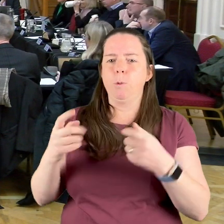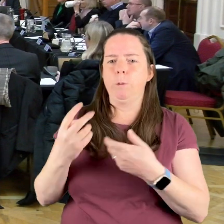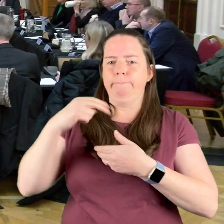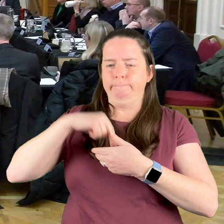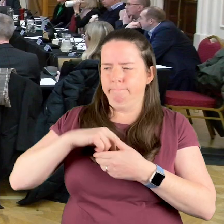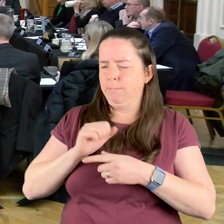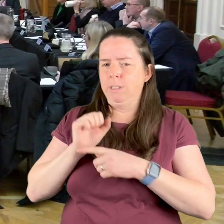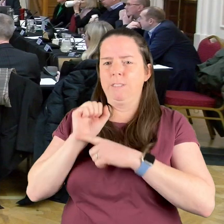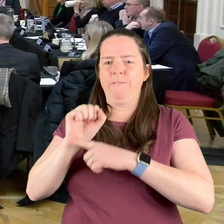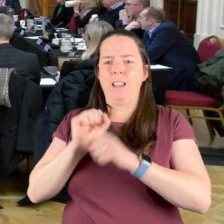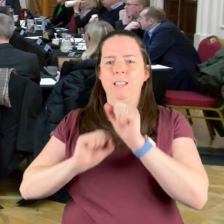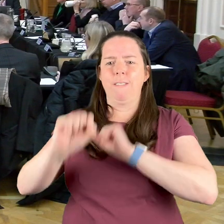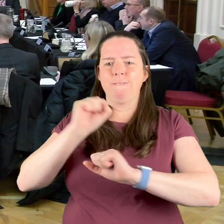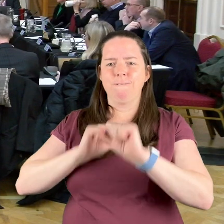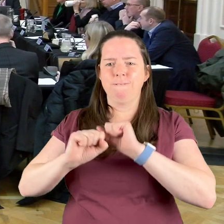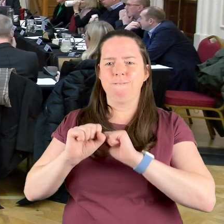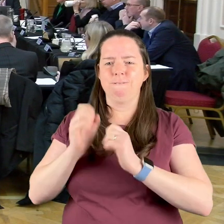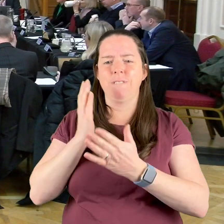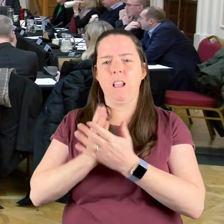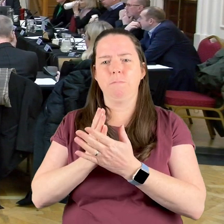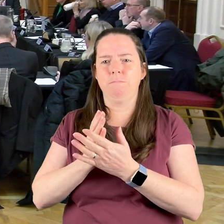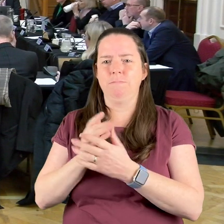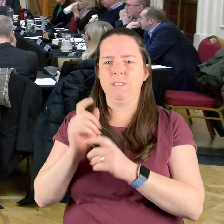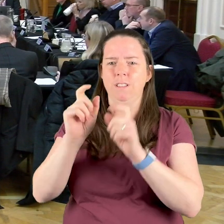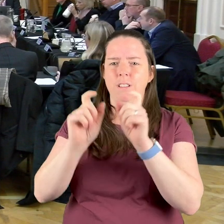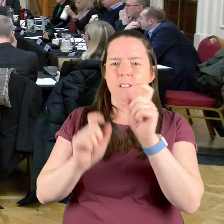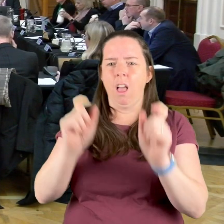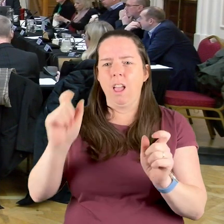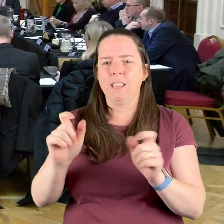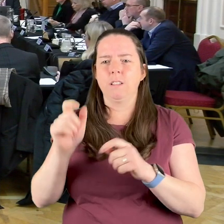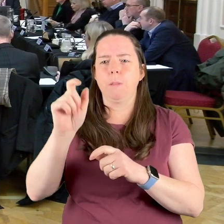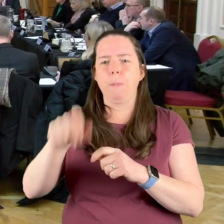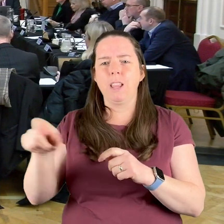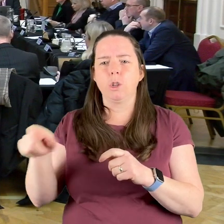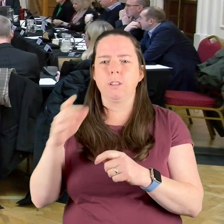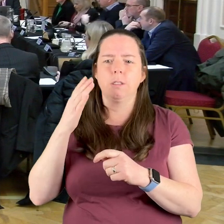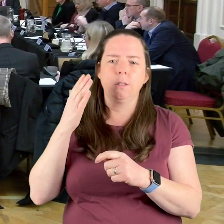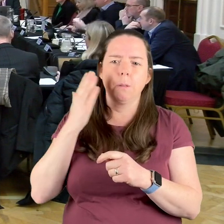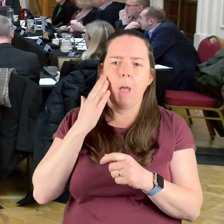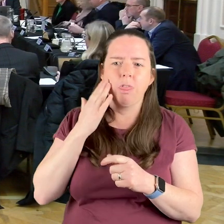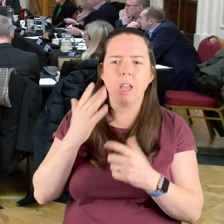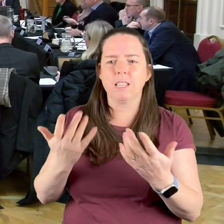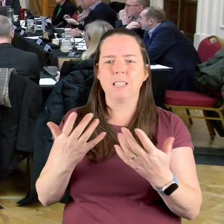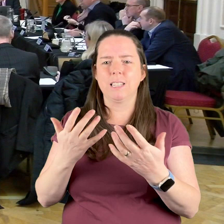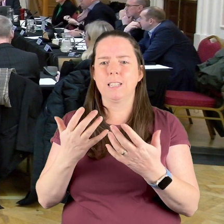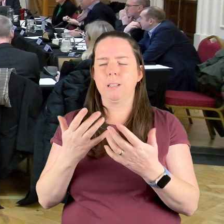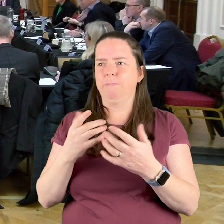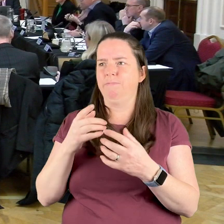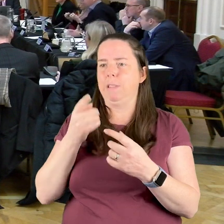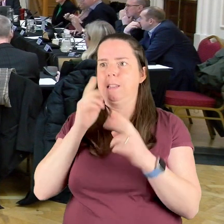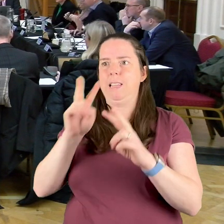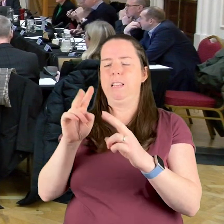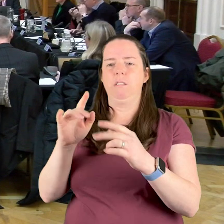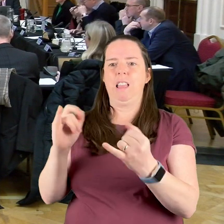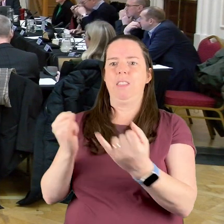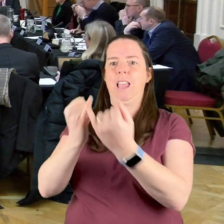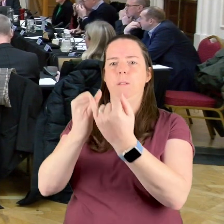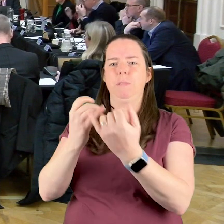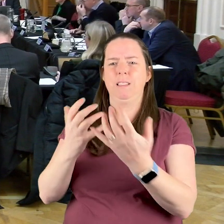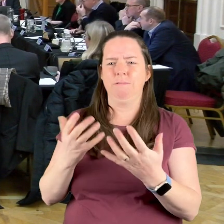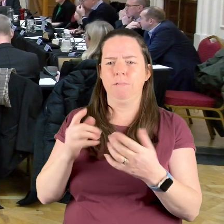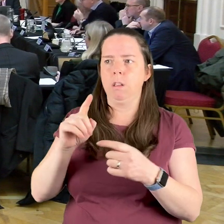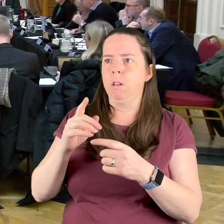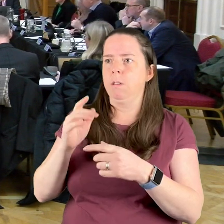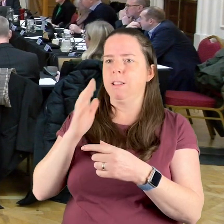defensive, actually seeing the clients, the patients, the mothers, whatever language phrase you use, as being kind of the enemy, and